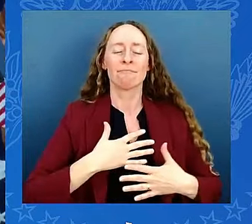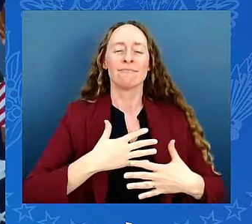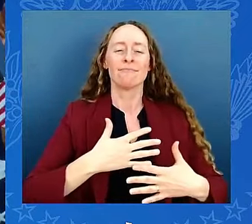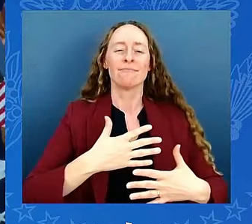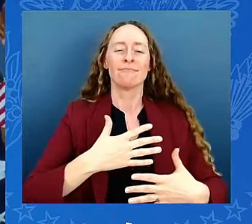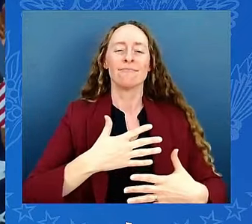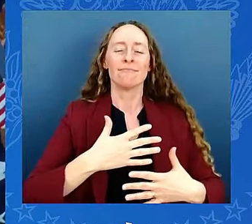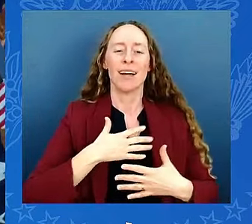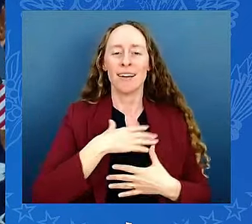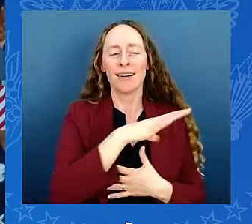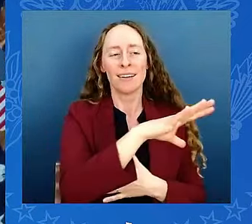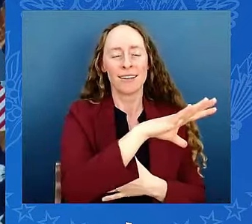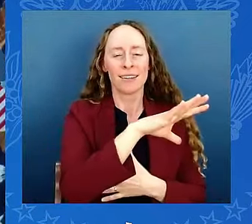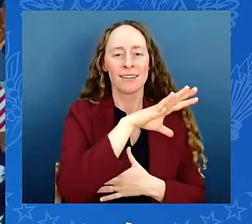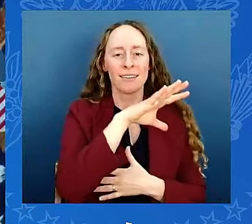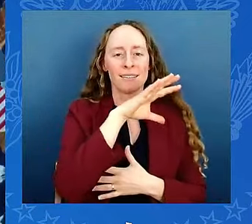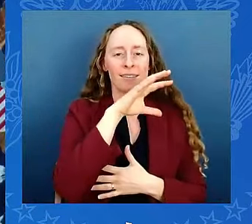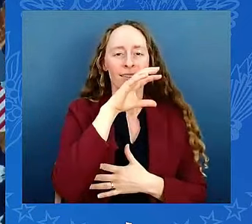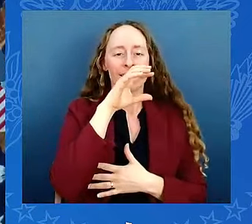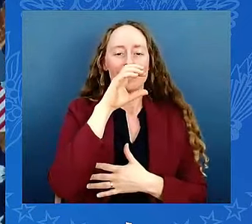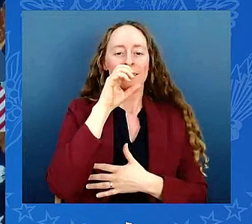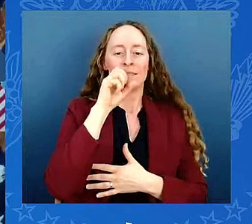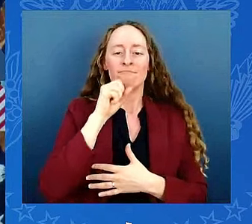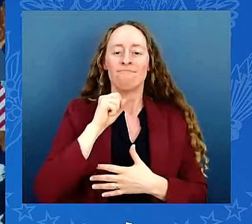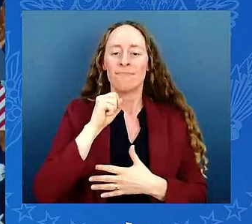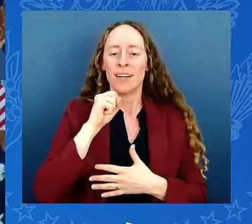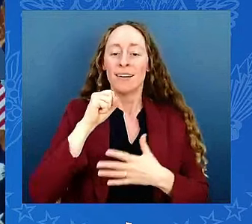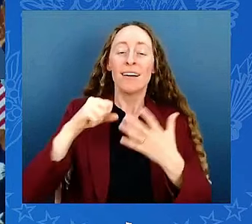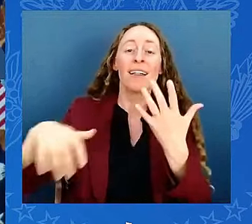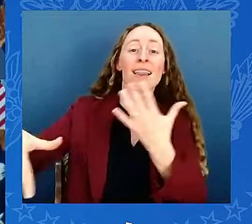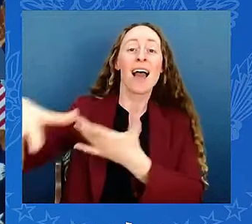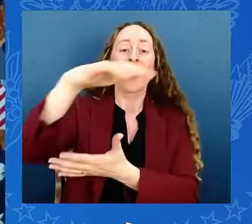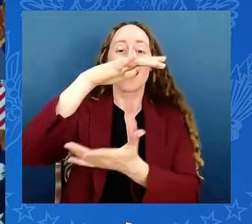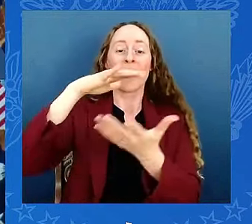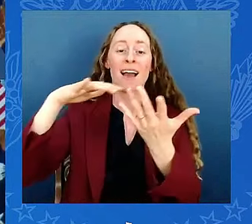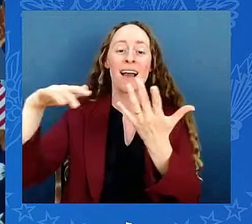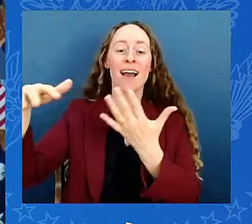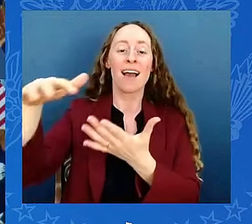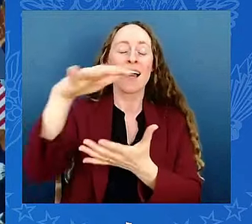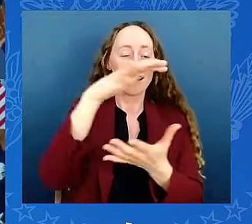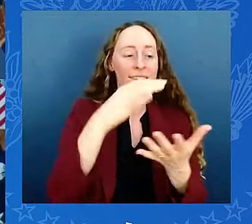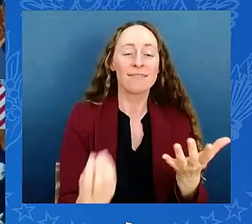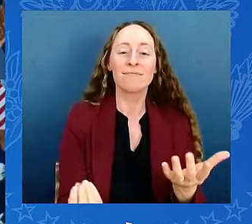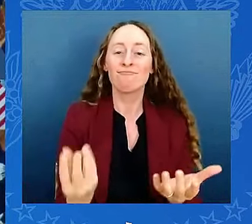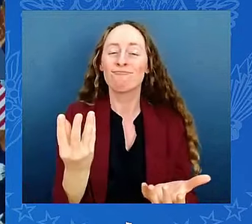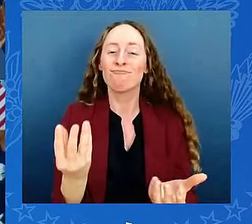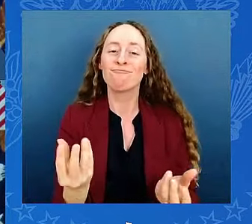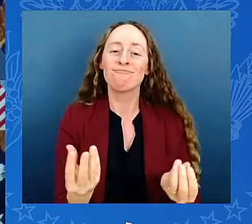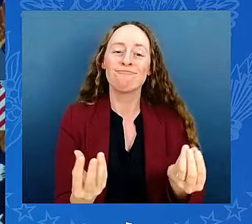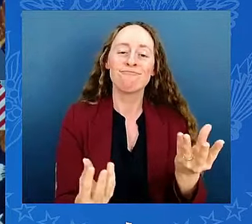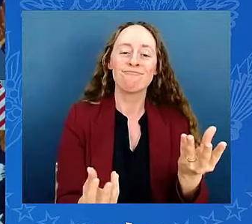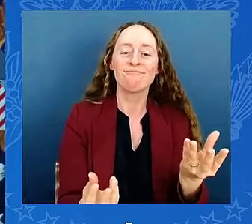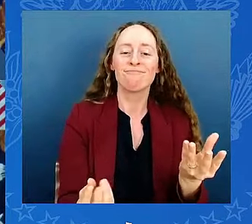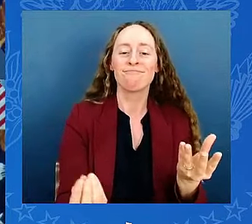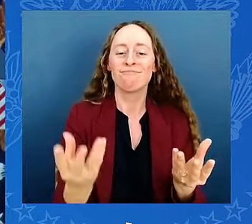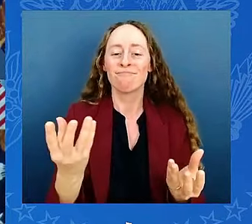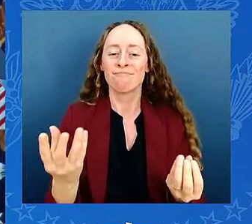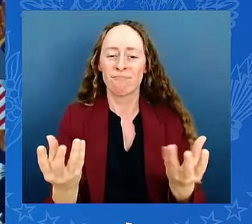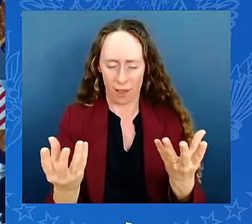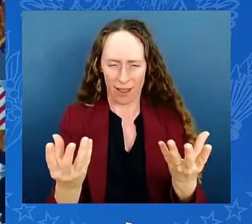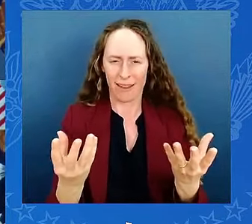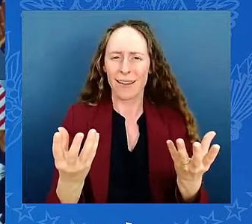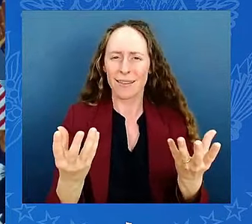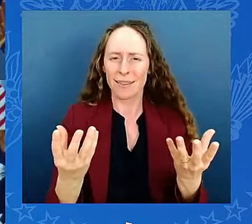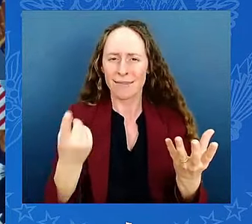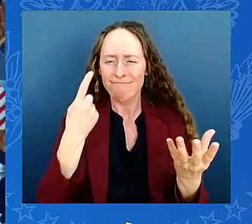of clover leaf and glue, out of private disasters and the spinning webs of fall's wind, what